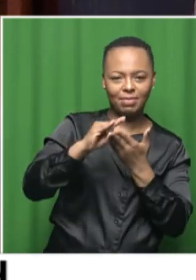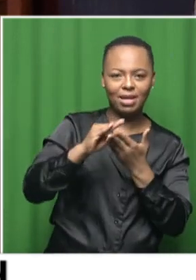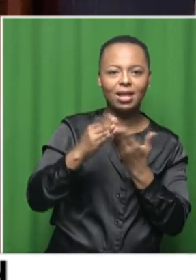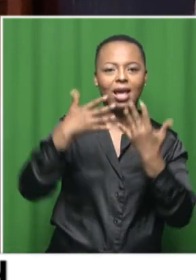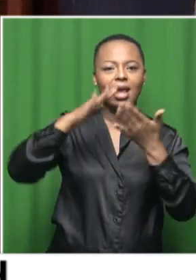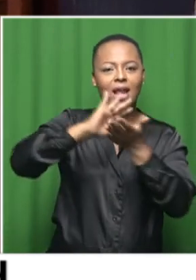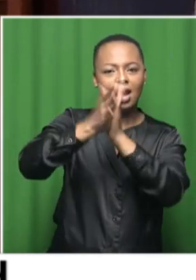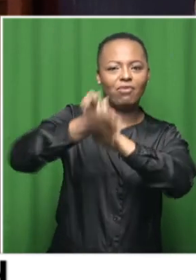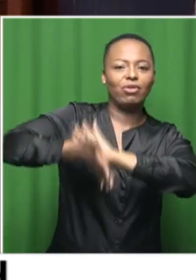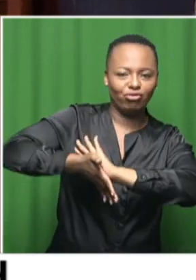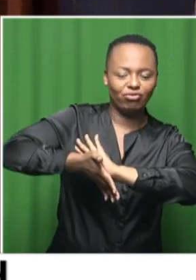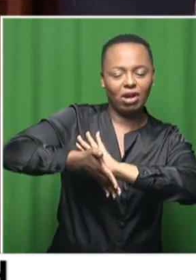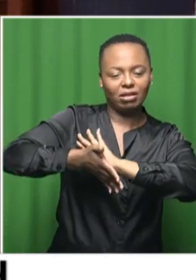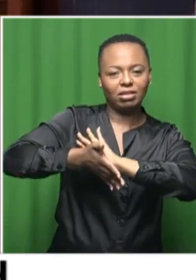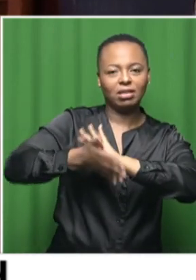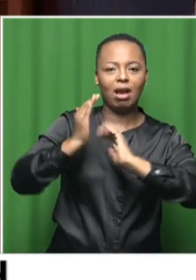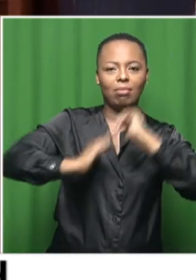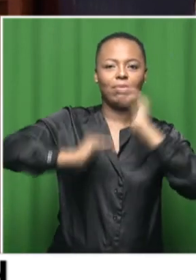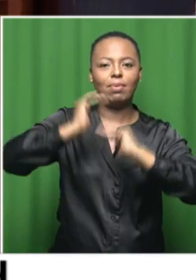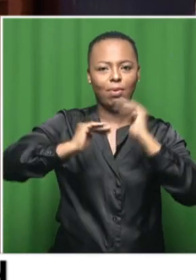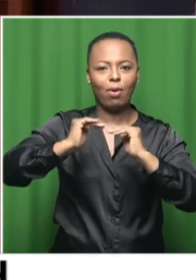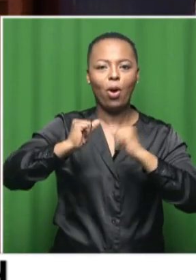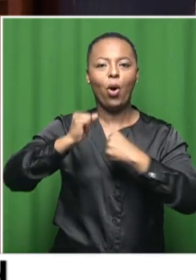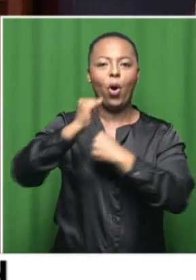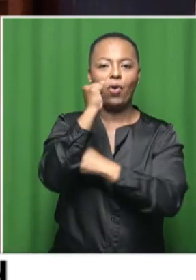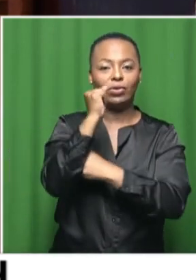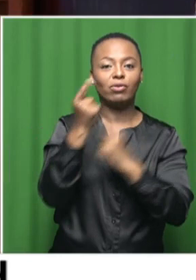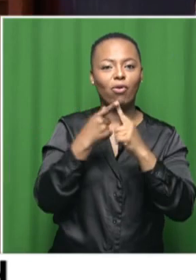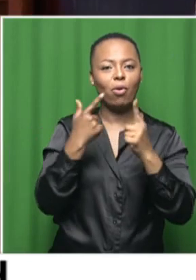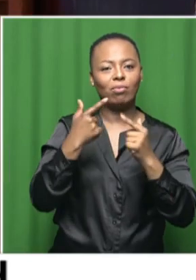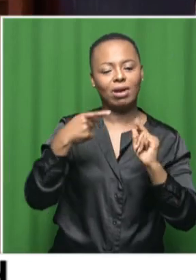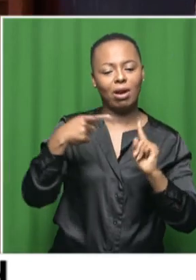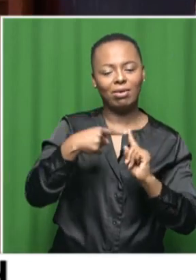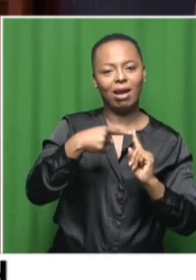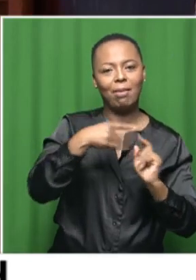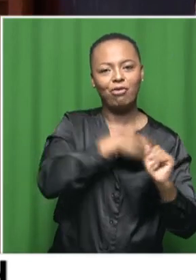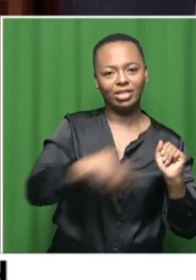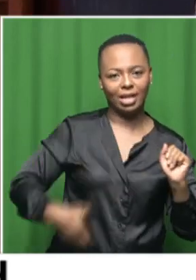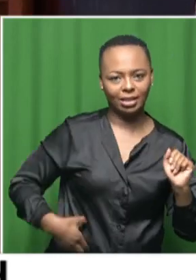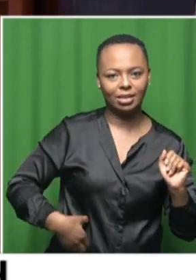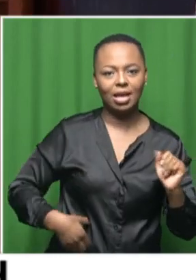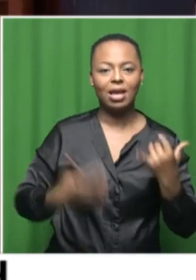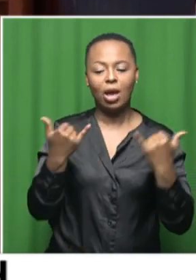Office in the Presidency. And we'll bring you more here from the Hydrogen Summit in